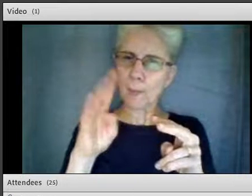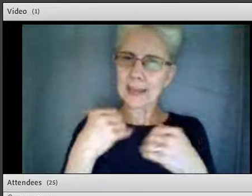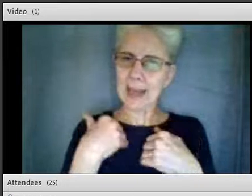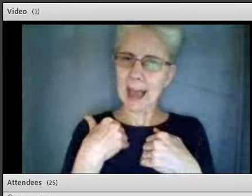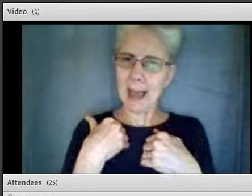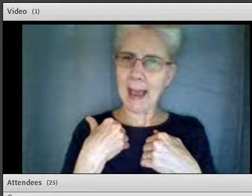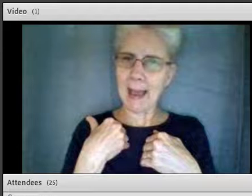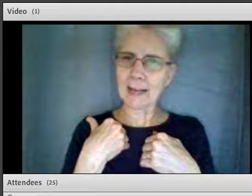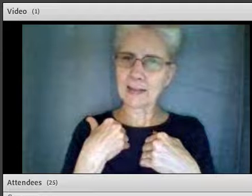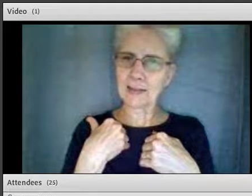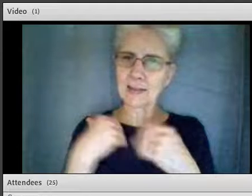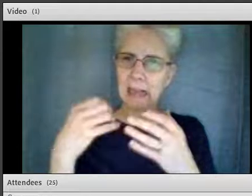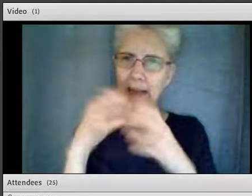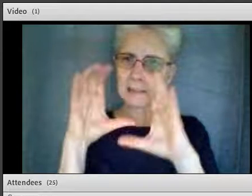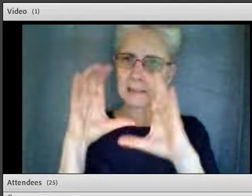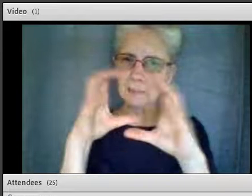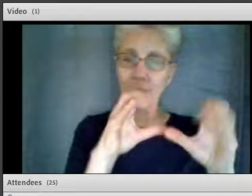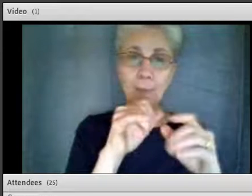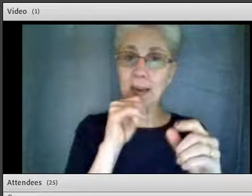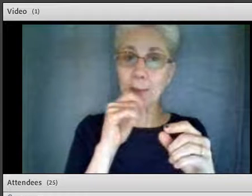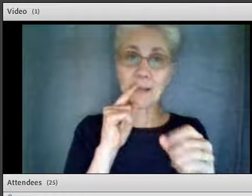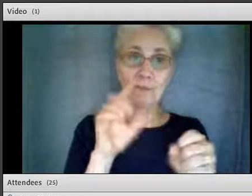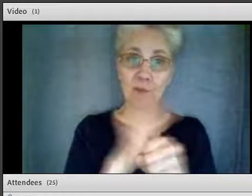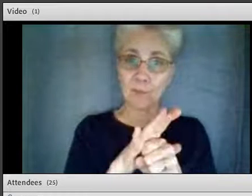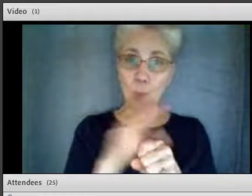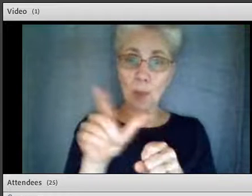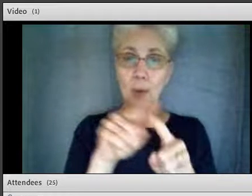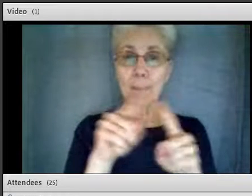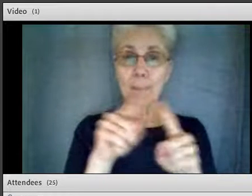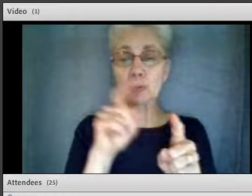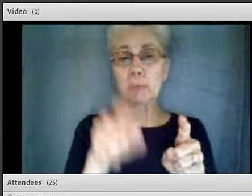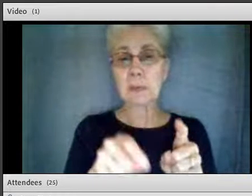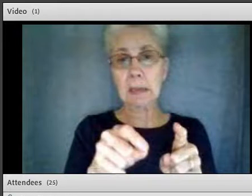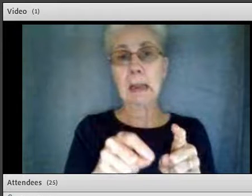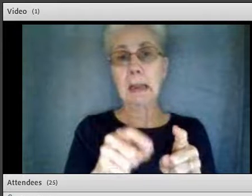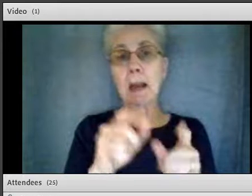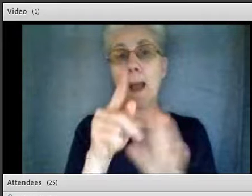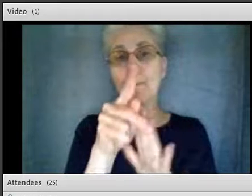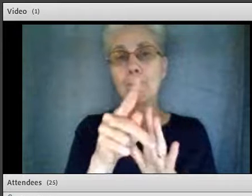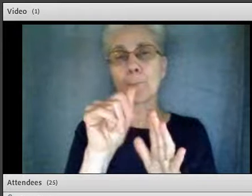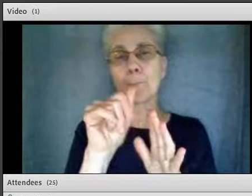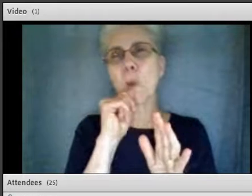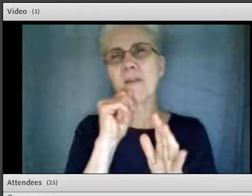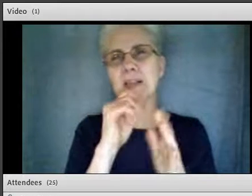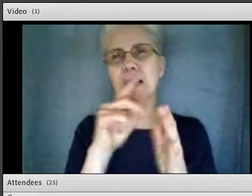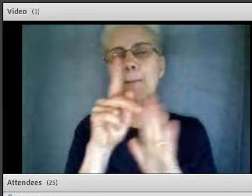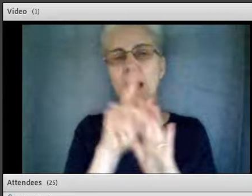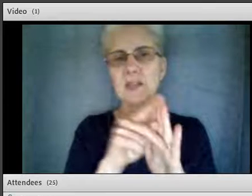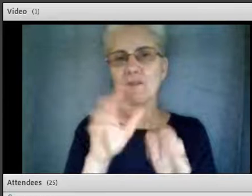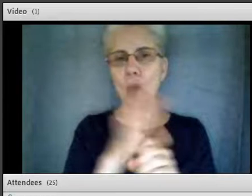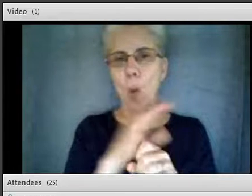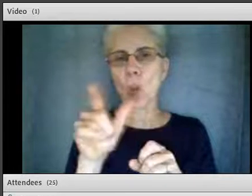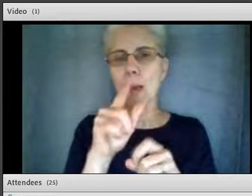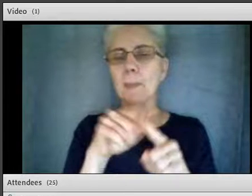whole you probably need a privacy policy for the whole library, but you also need something for your website, or at